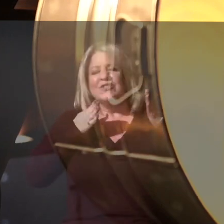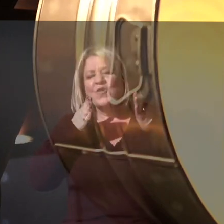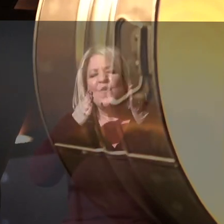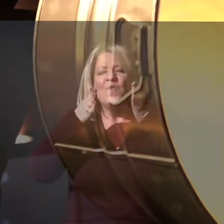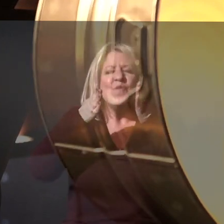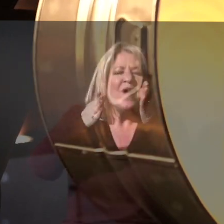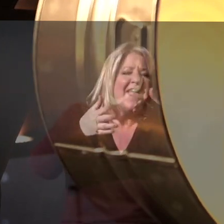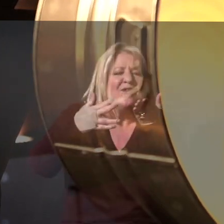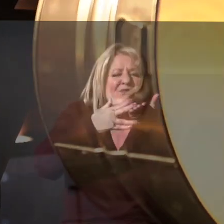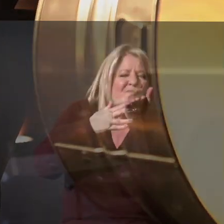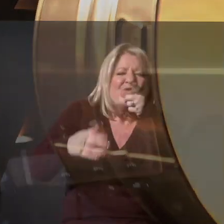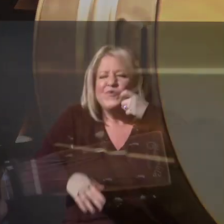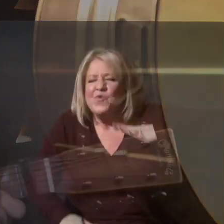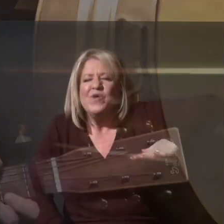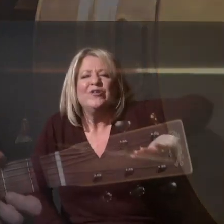Making a way in the desert,